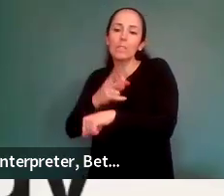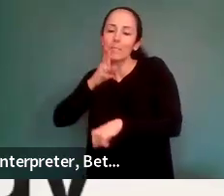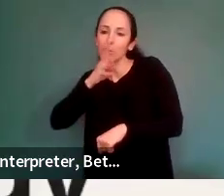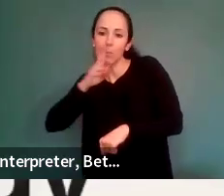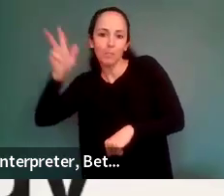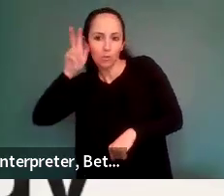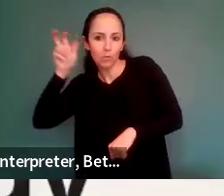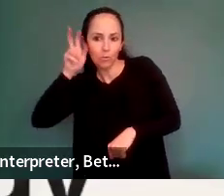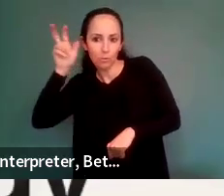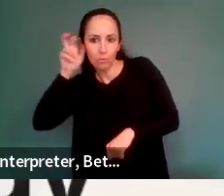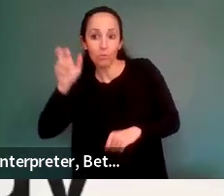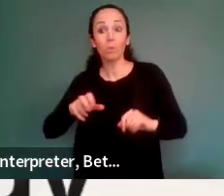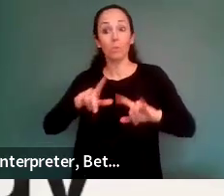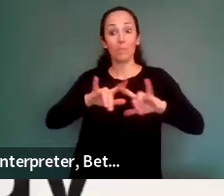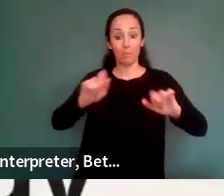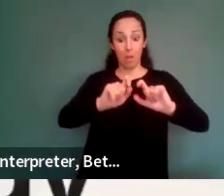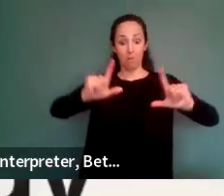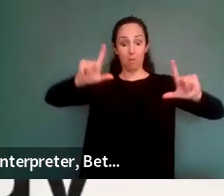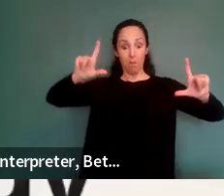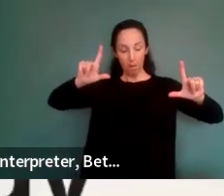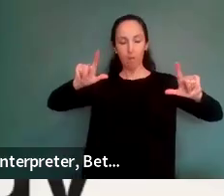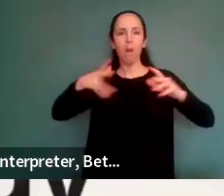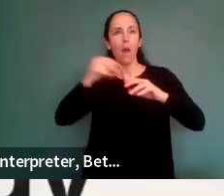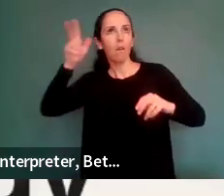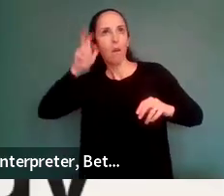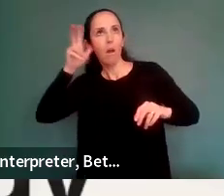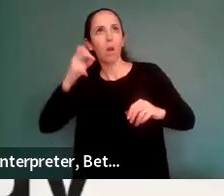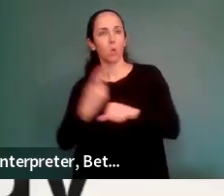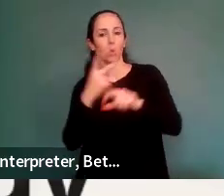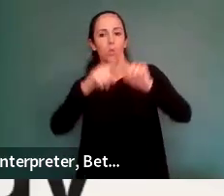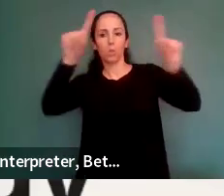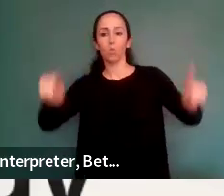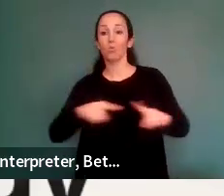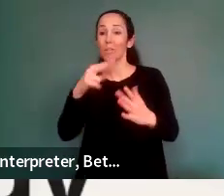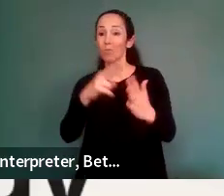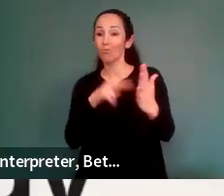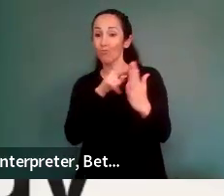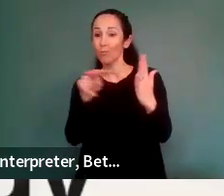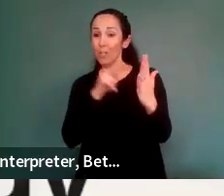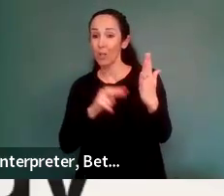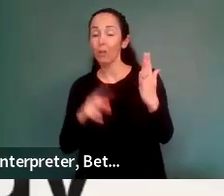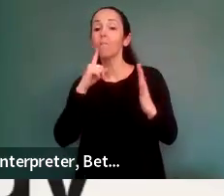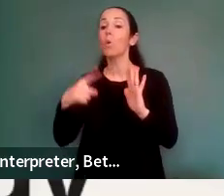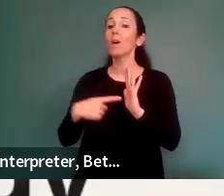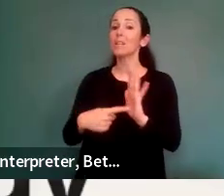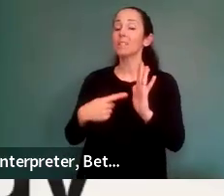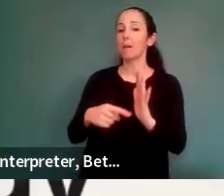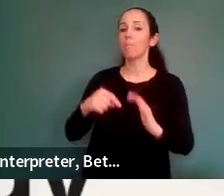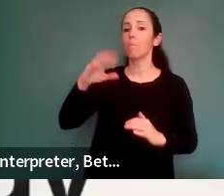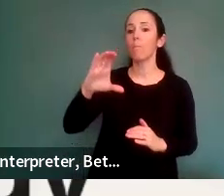you're navigating using a screen reader. For example, you might hear the term